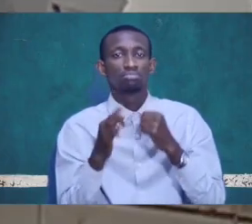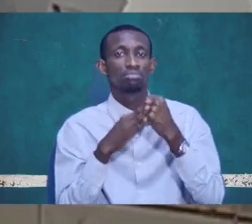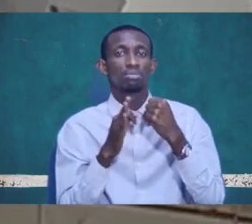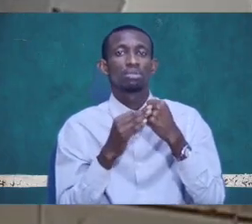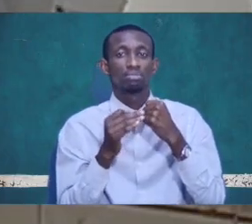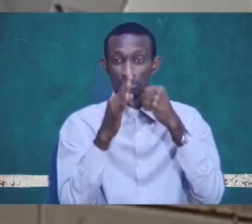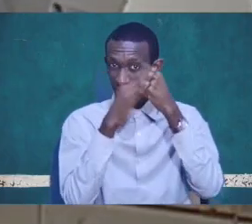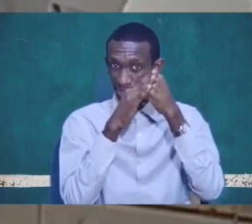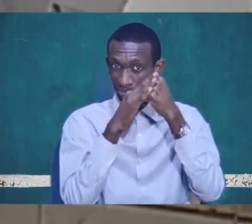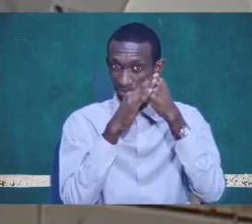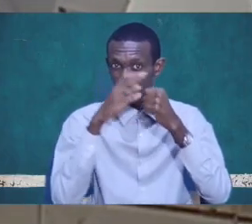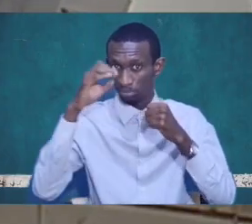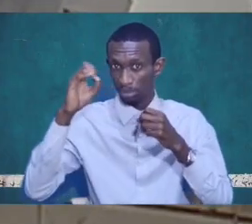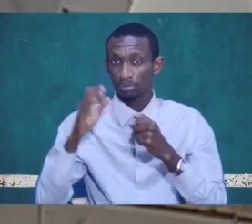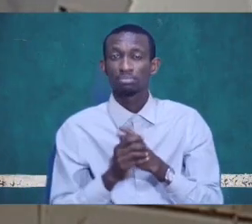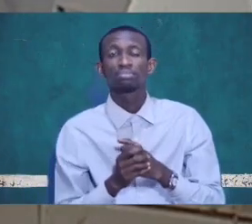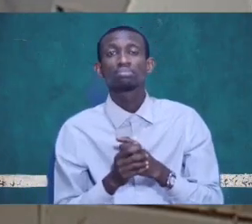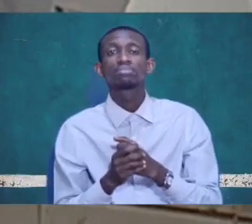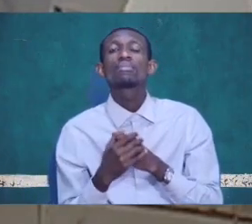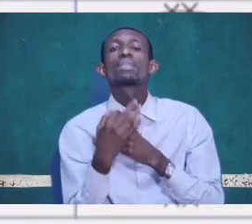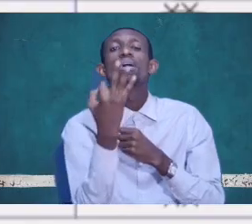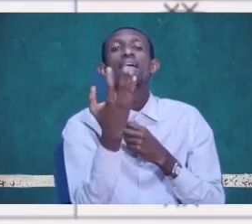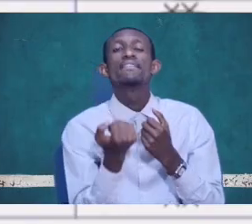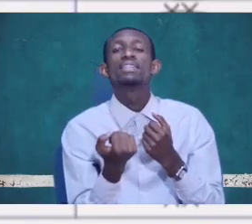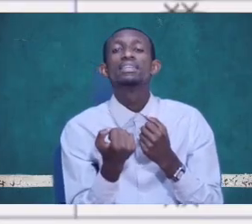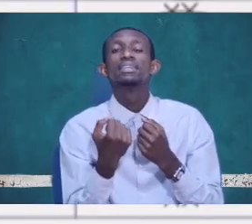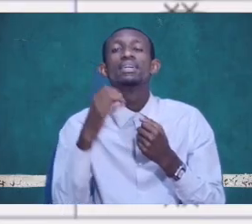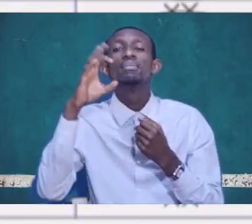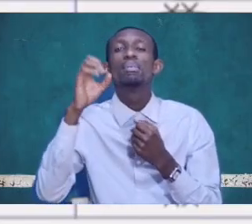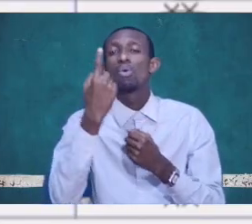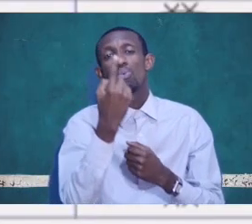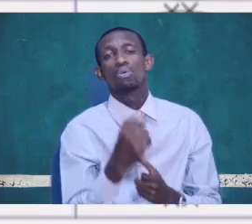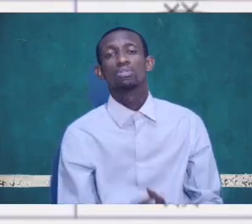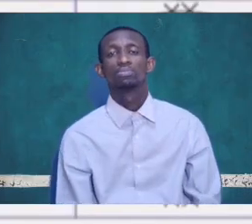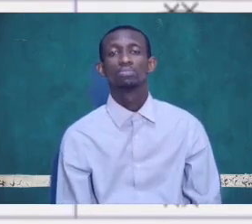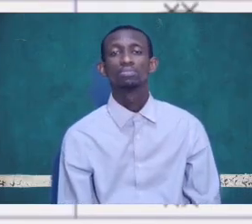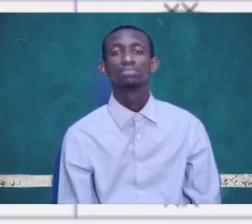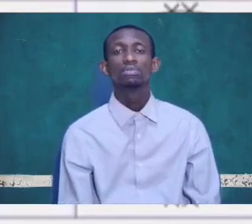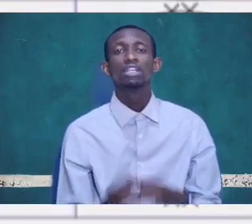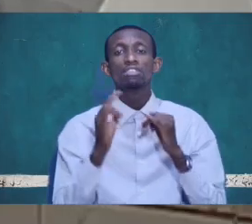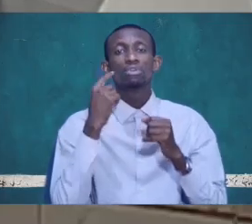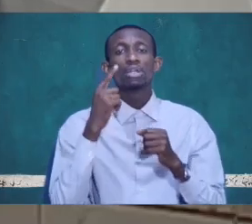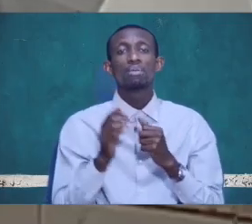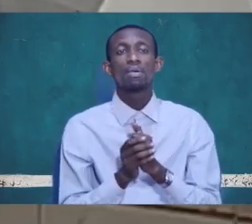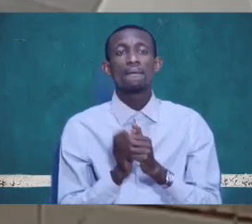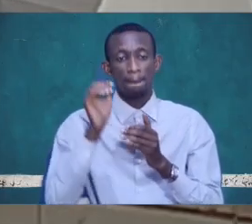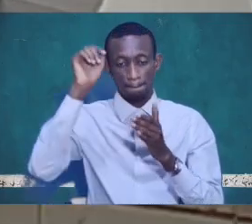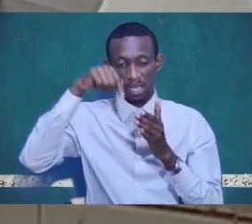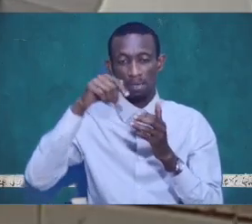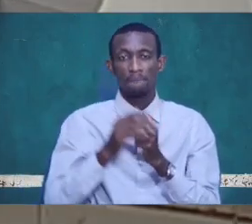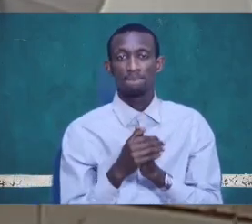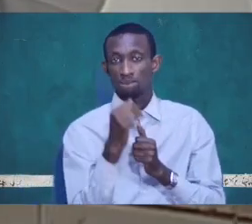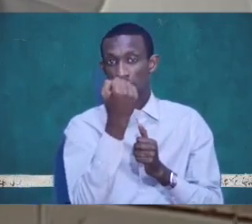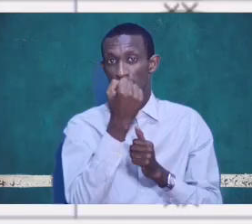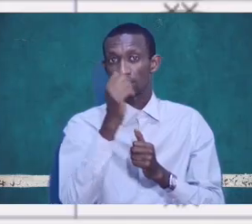8 electrons, and the third, which has only 1. If we go to boron with 5